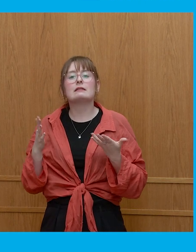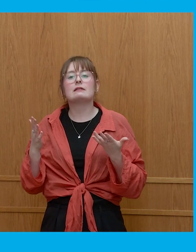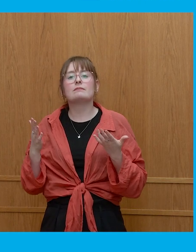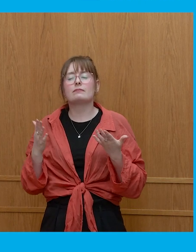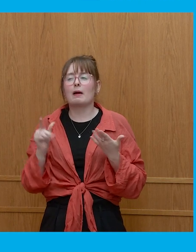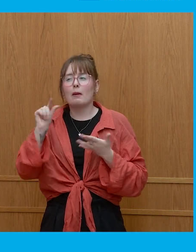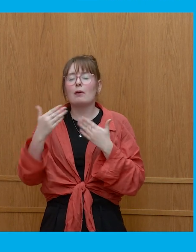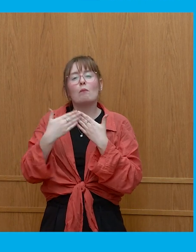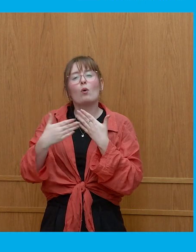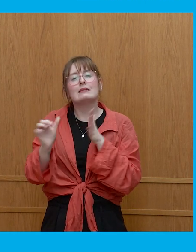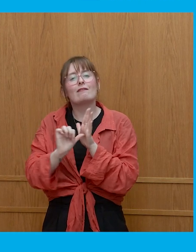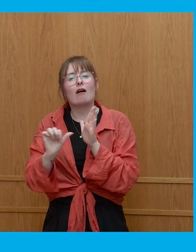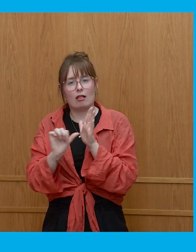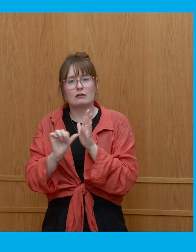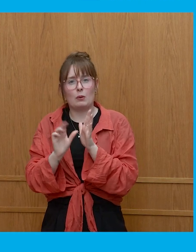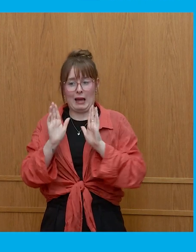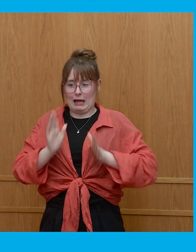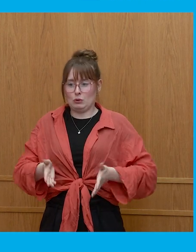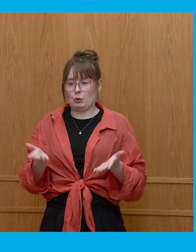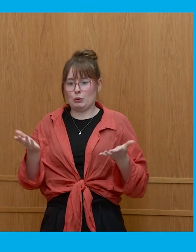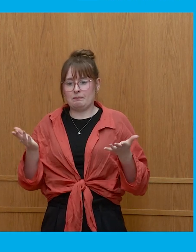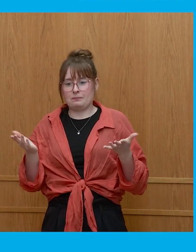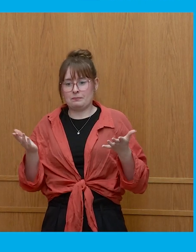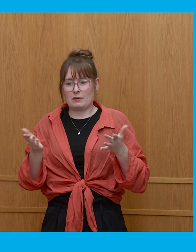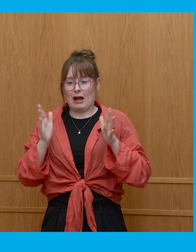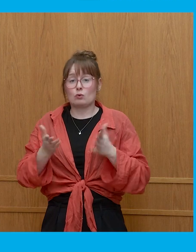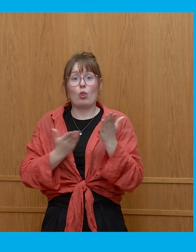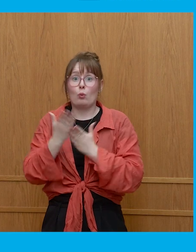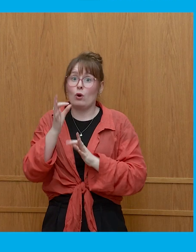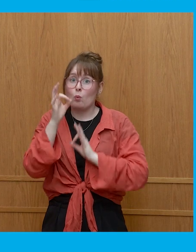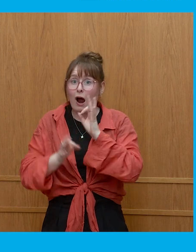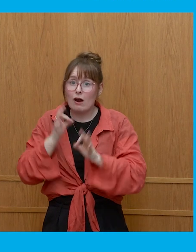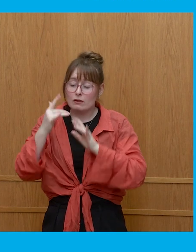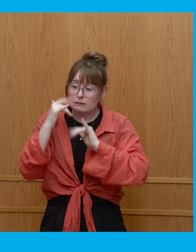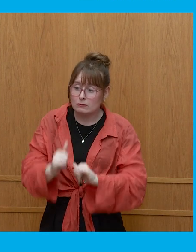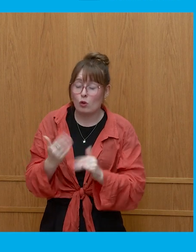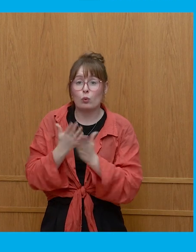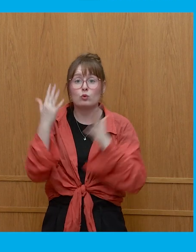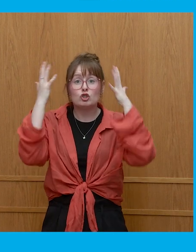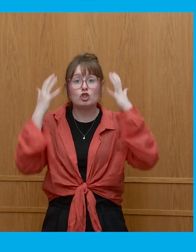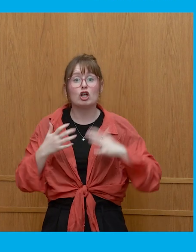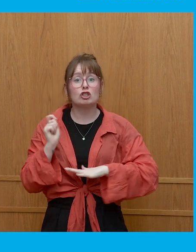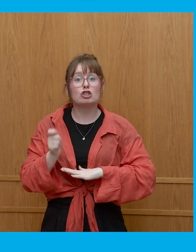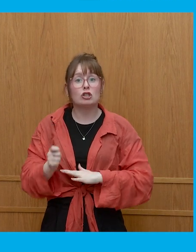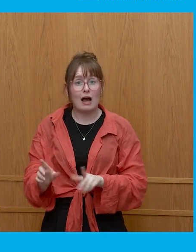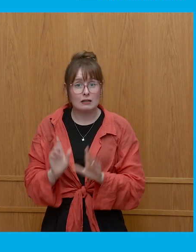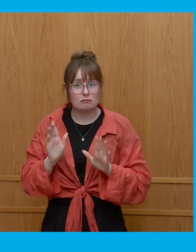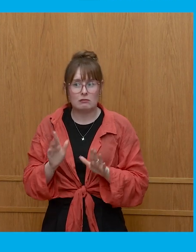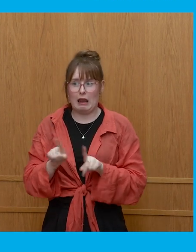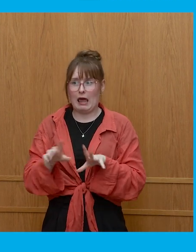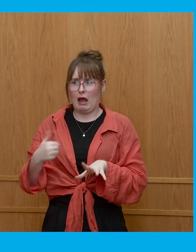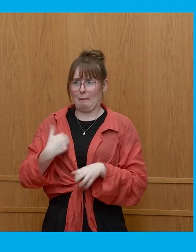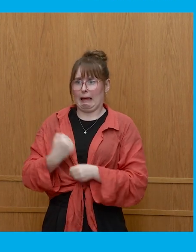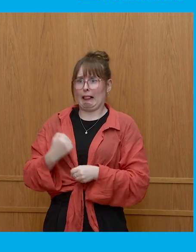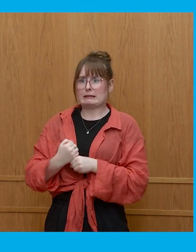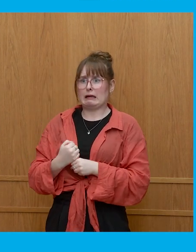more difficult. We also had to go through an inquiry, to go in front of a judge, as if we were guilty